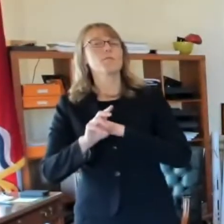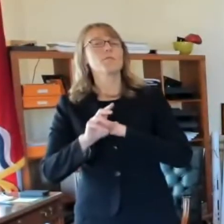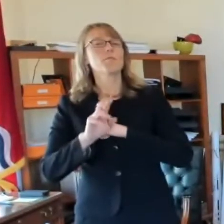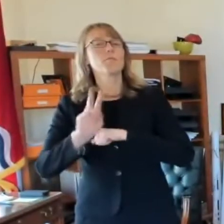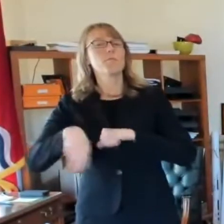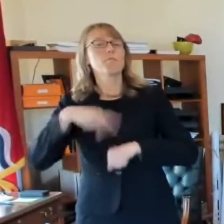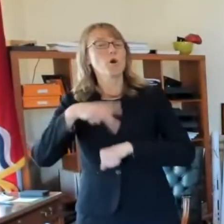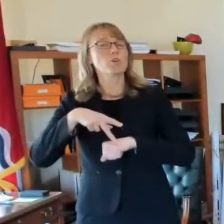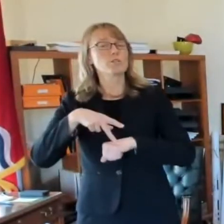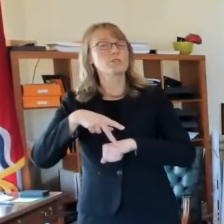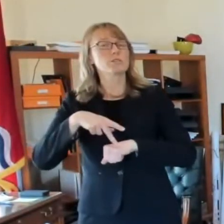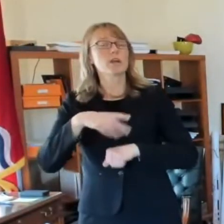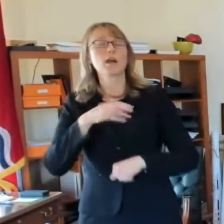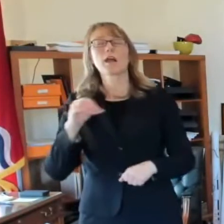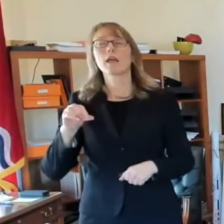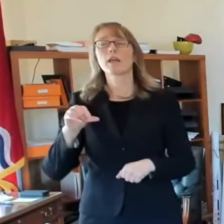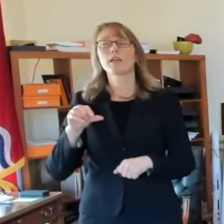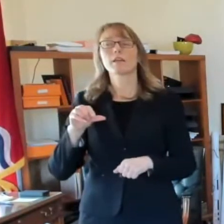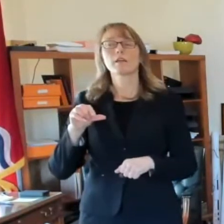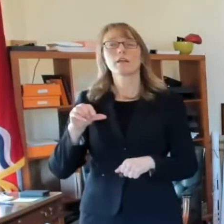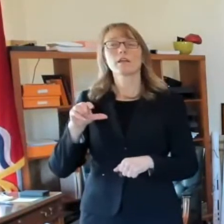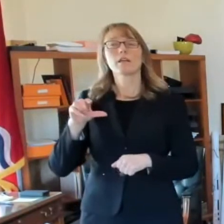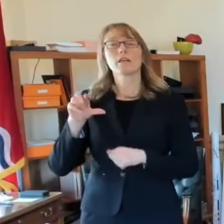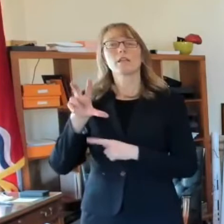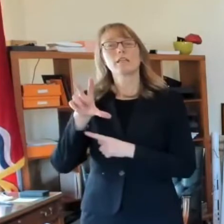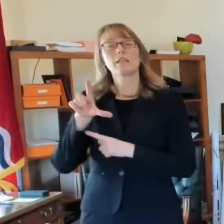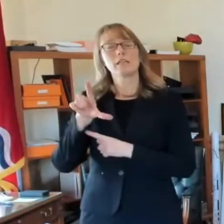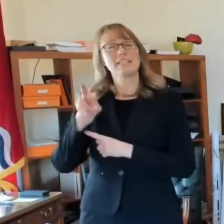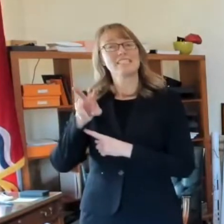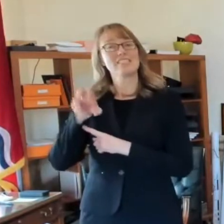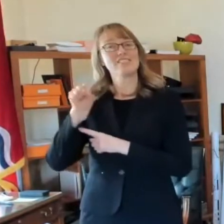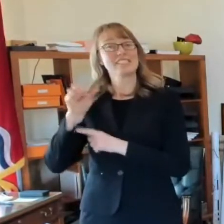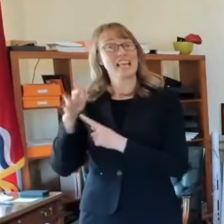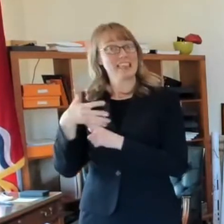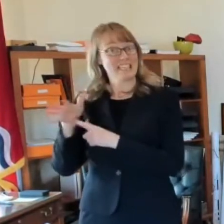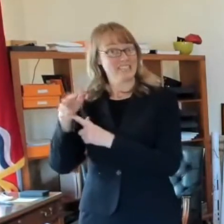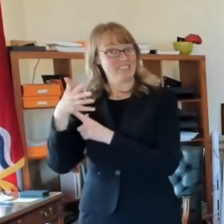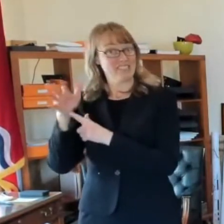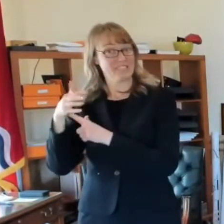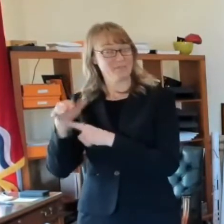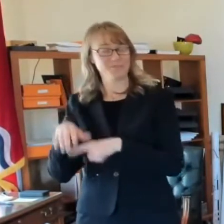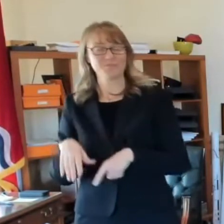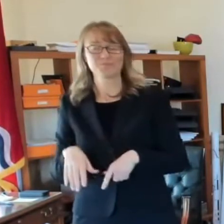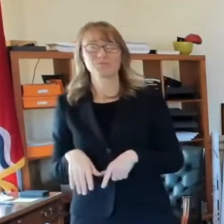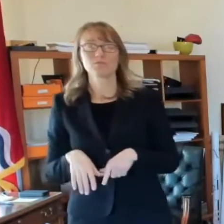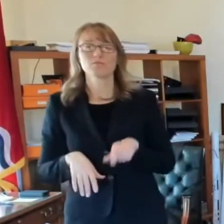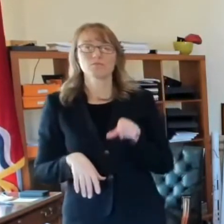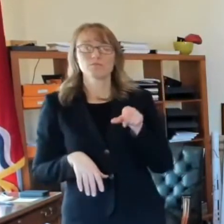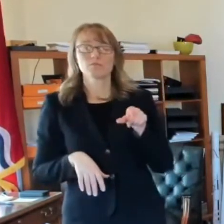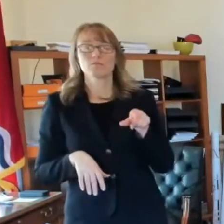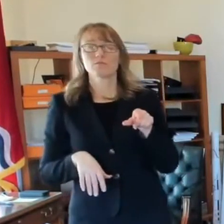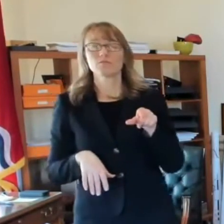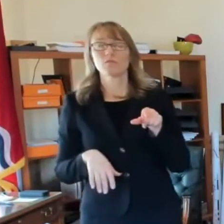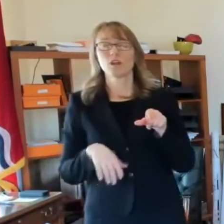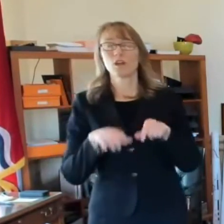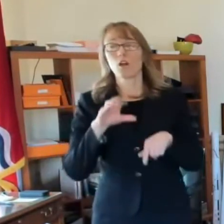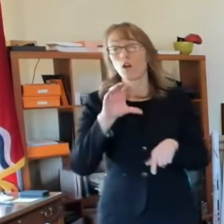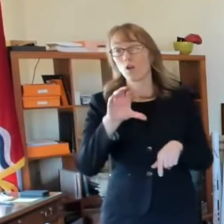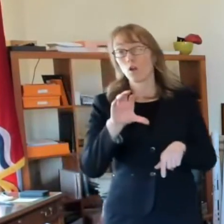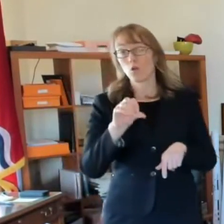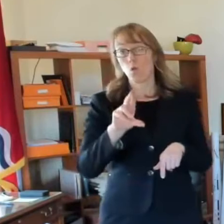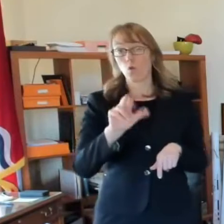If anything, you know, they need to be enforced more than ever. So Bill has a question about parks and leaves. Has the